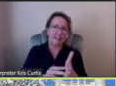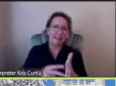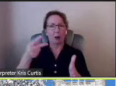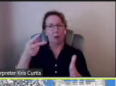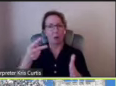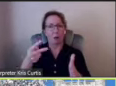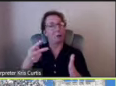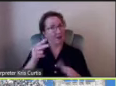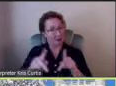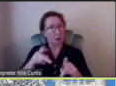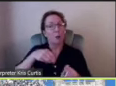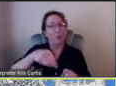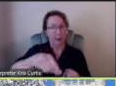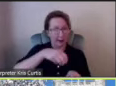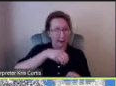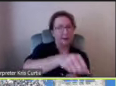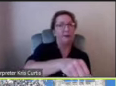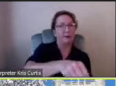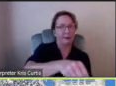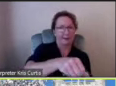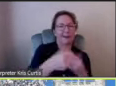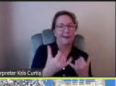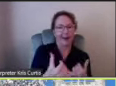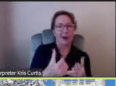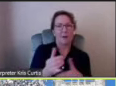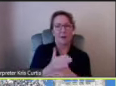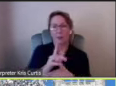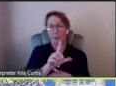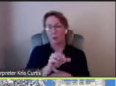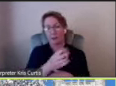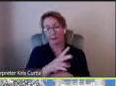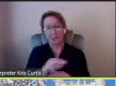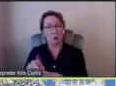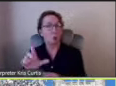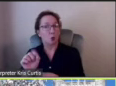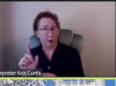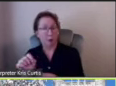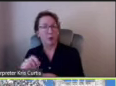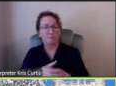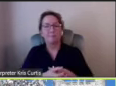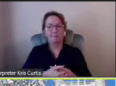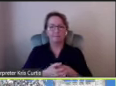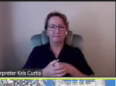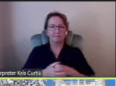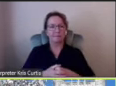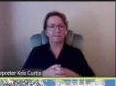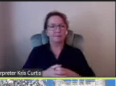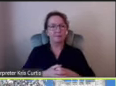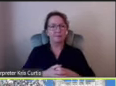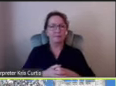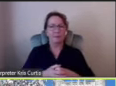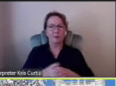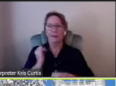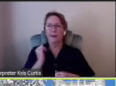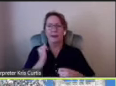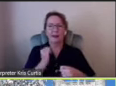between 2017 summer and 2020. So just click, and then the last slide is